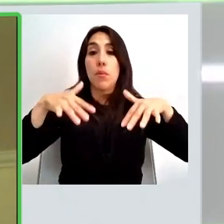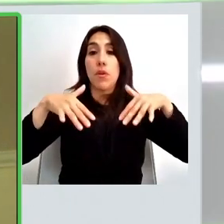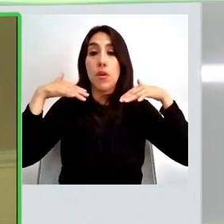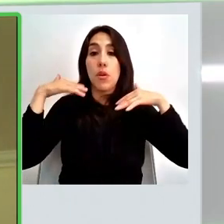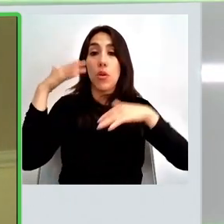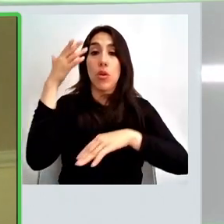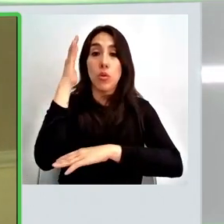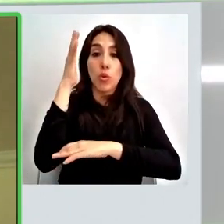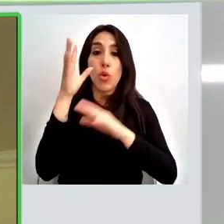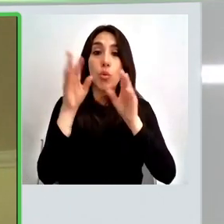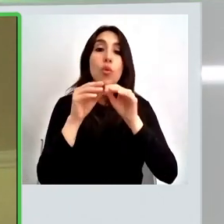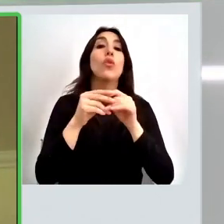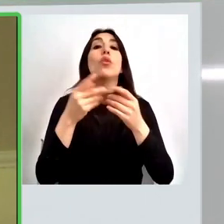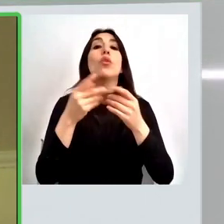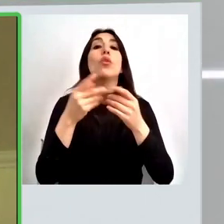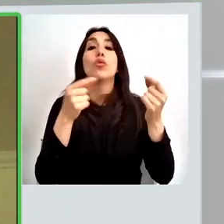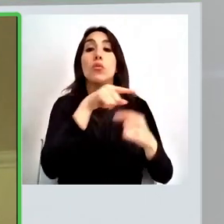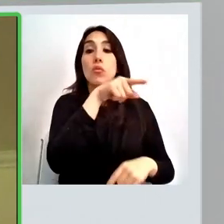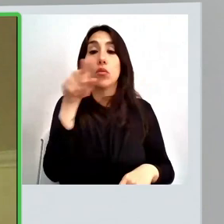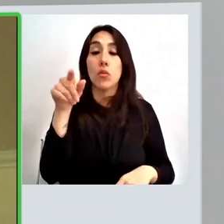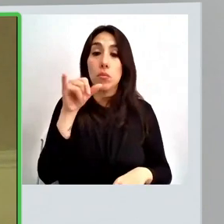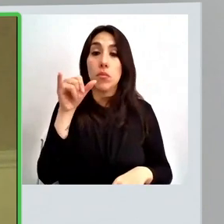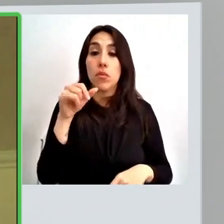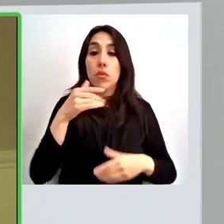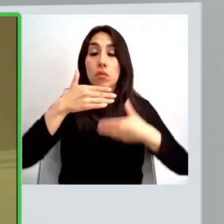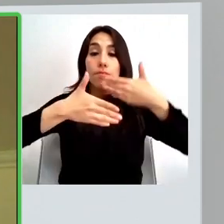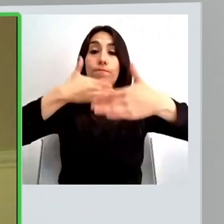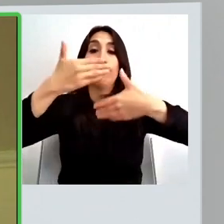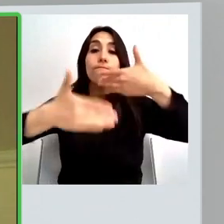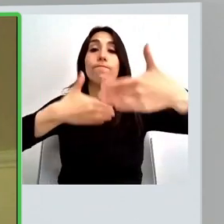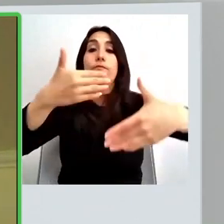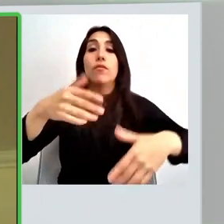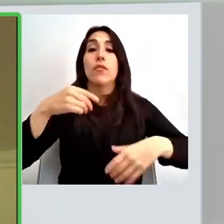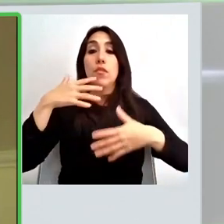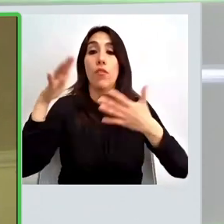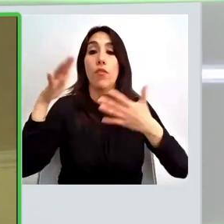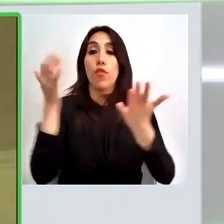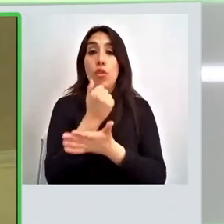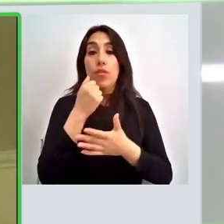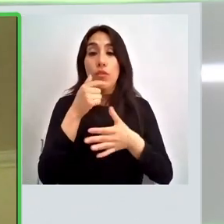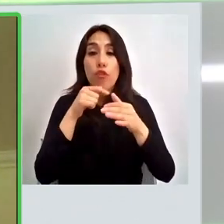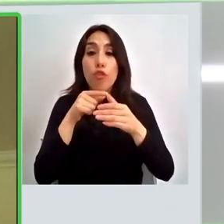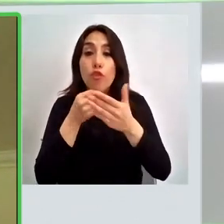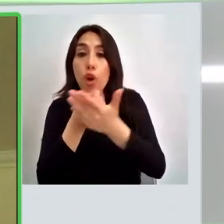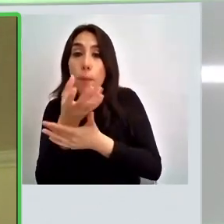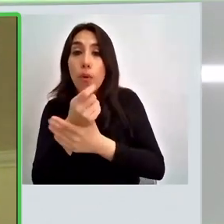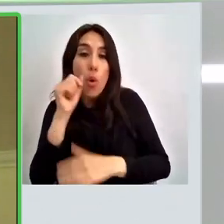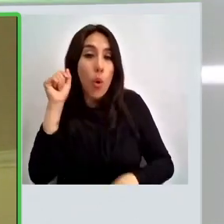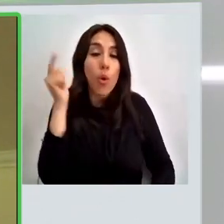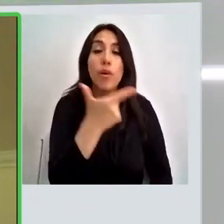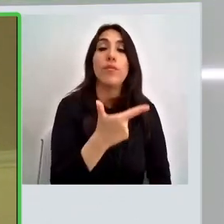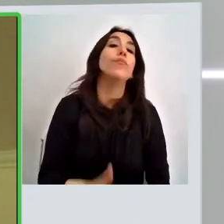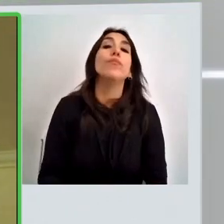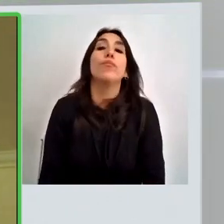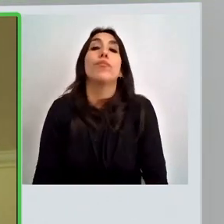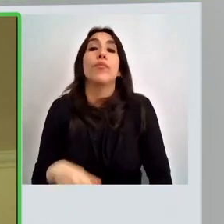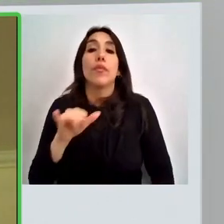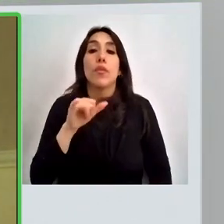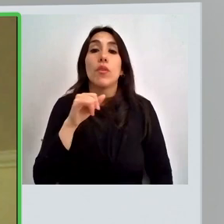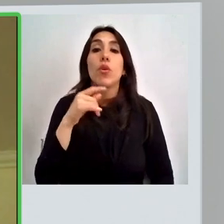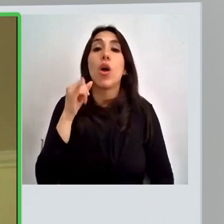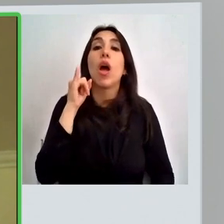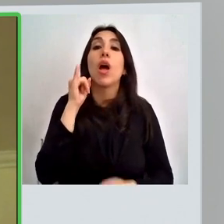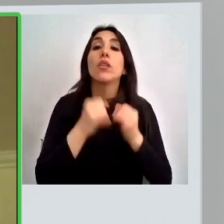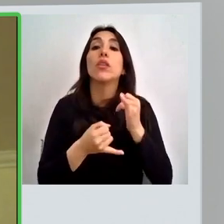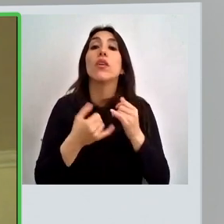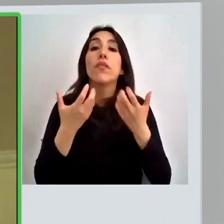last one, we had a small company. Well, it was a company that employs about 1,000 people, not real small. And they had not had